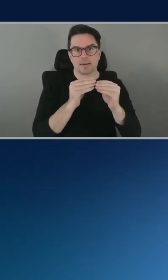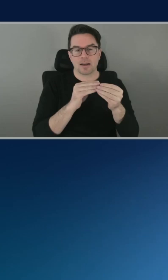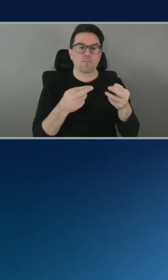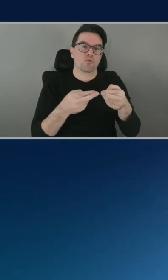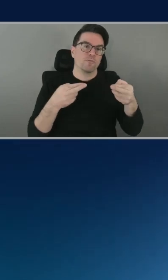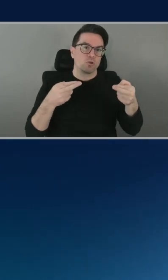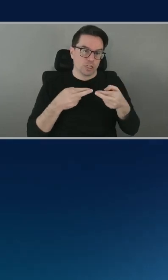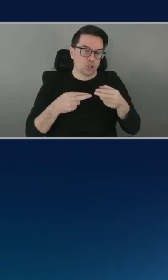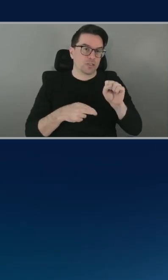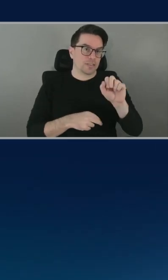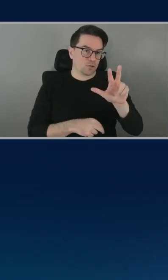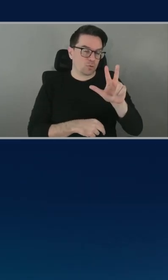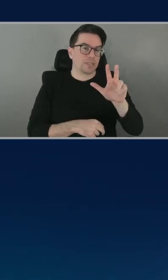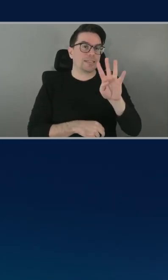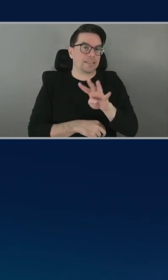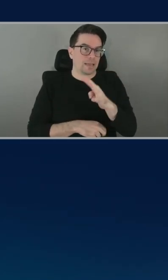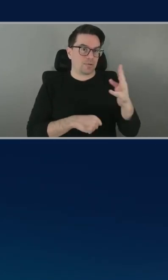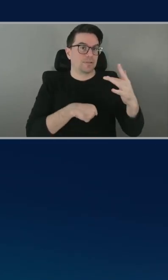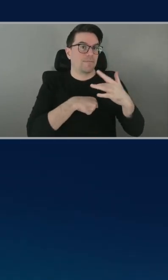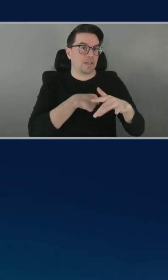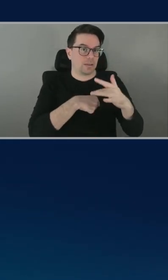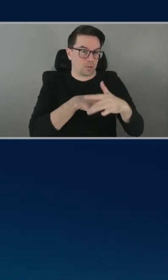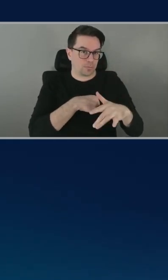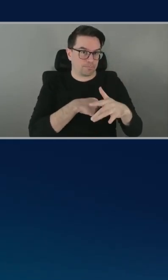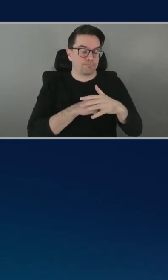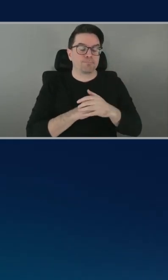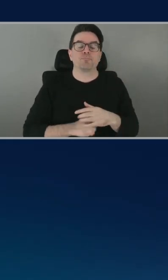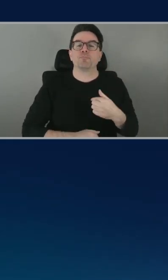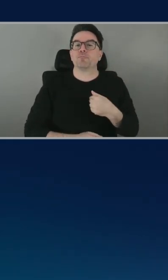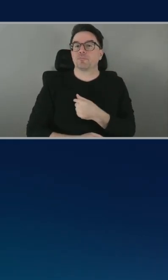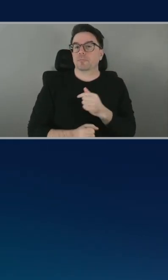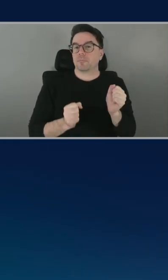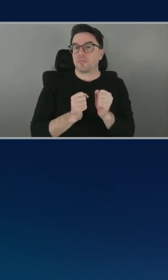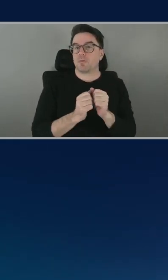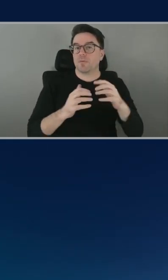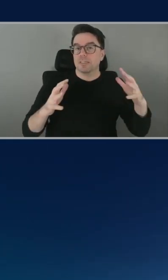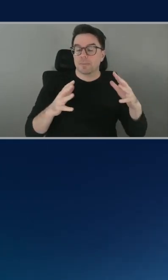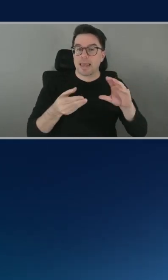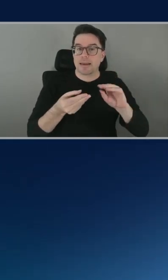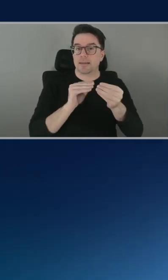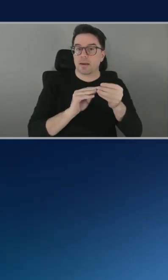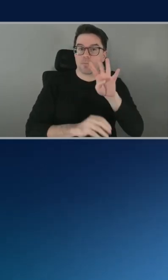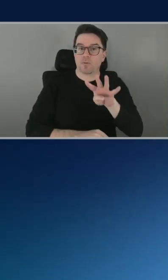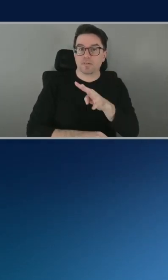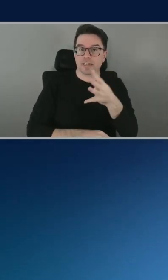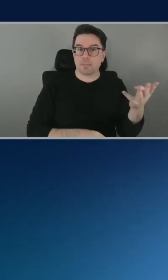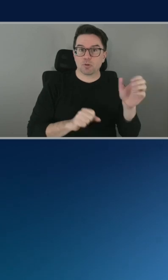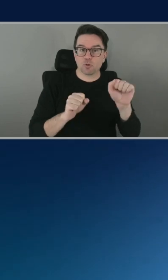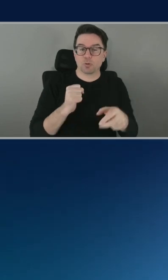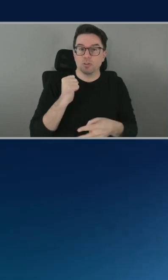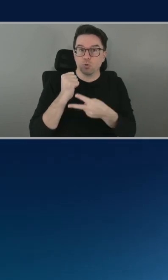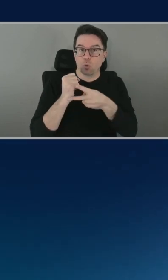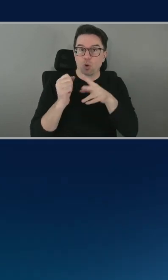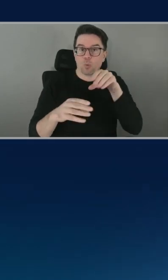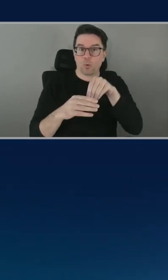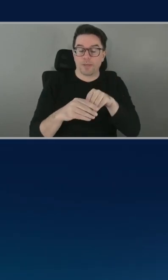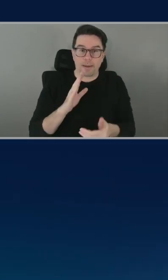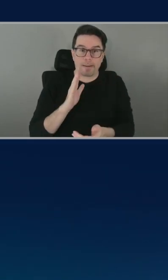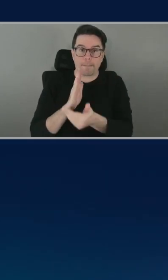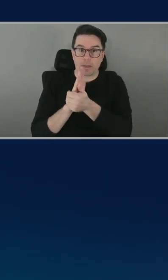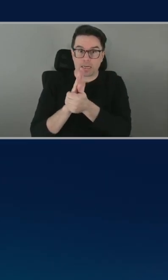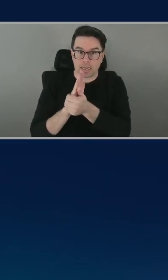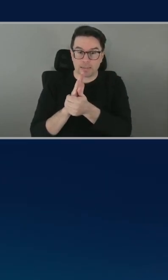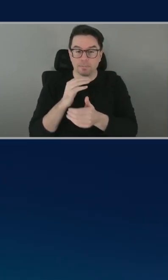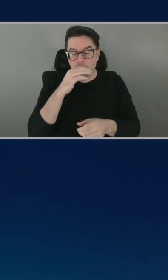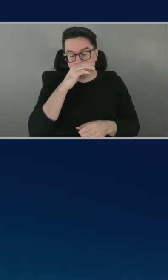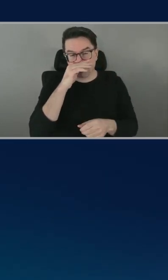is available. We've actually expanded the number of tables that you can store within a table bucket. And there's